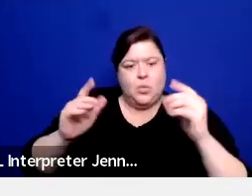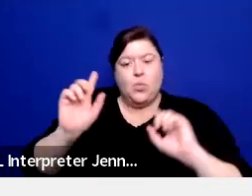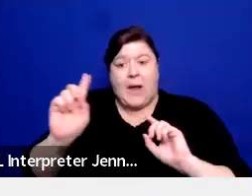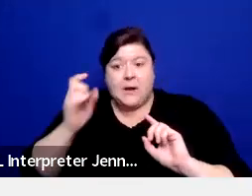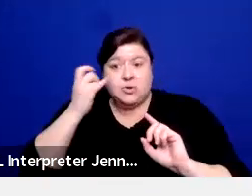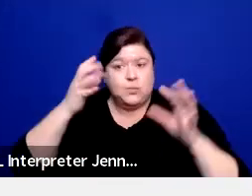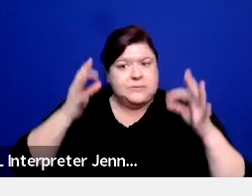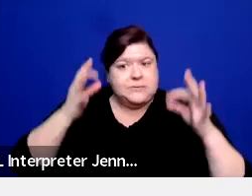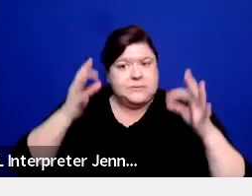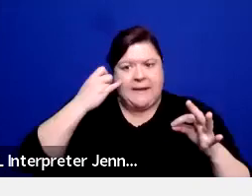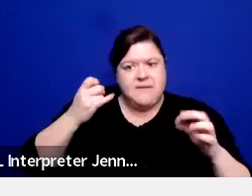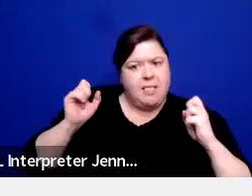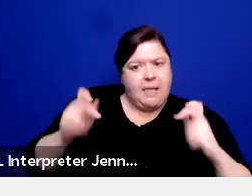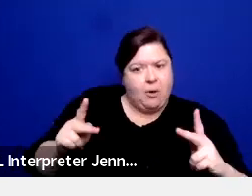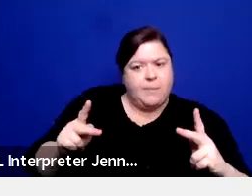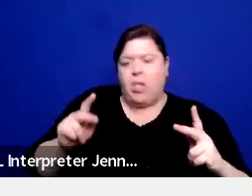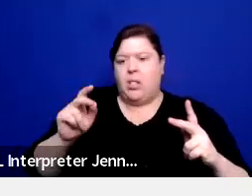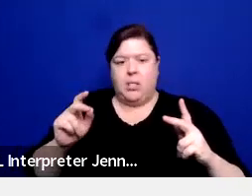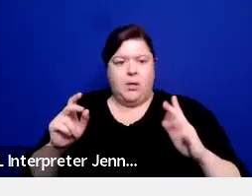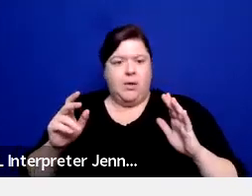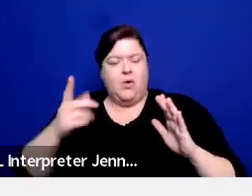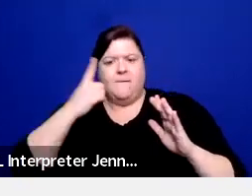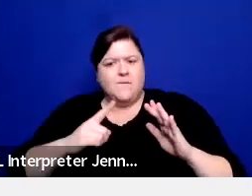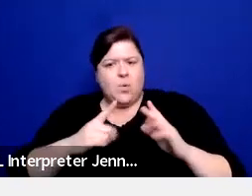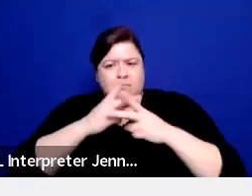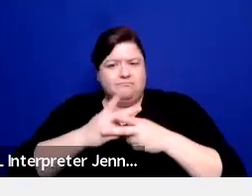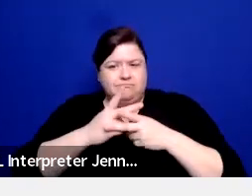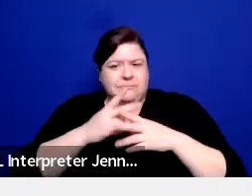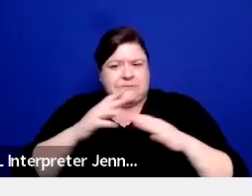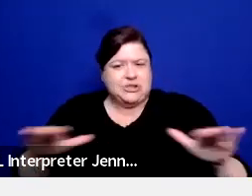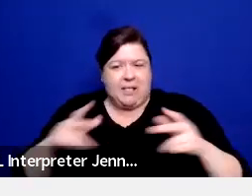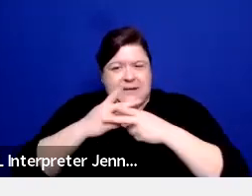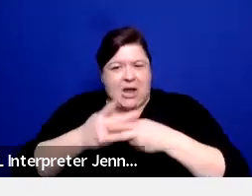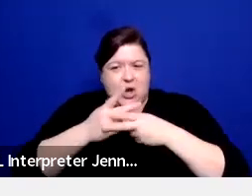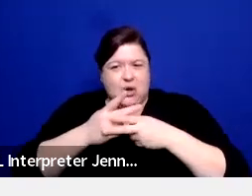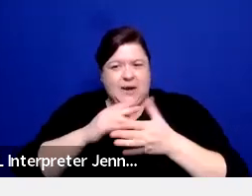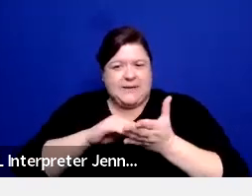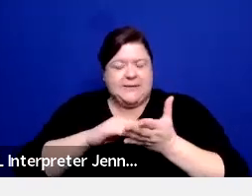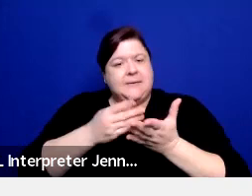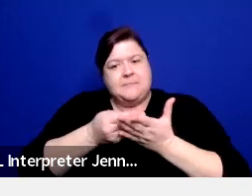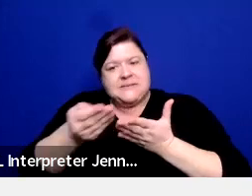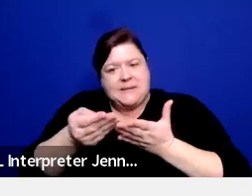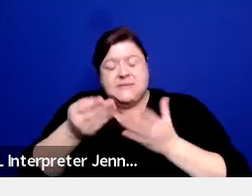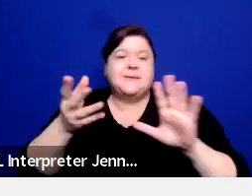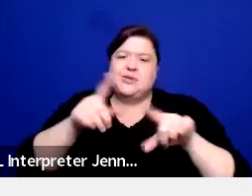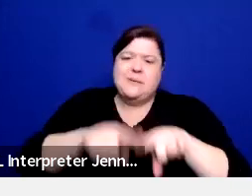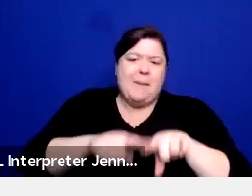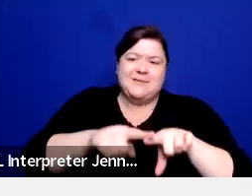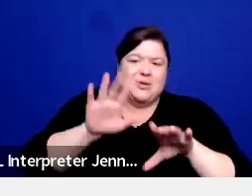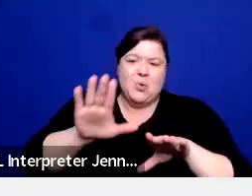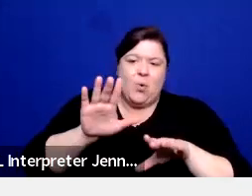if it is allowable. If it was for the childcare expenses, it would really depend what your loan is for.